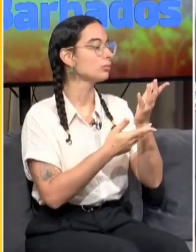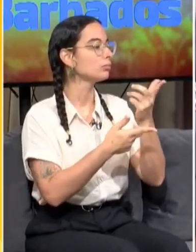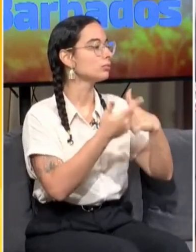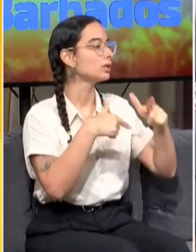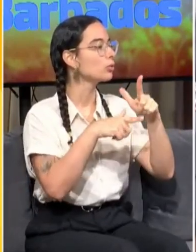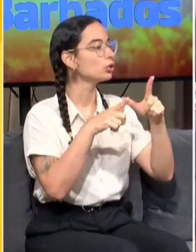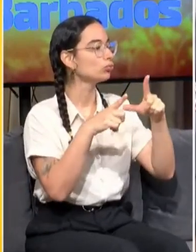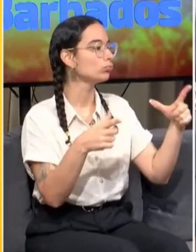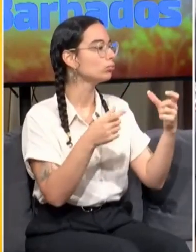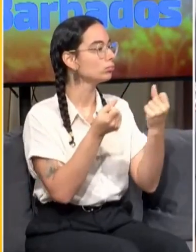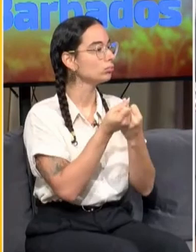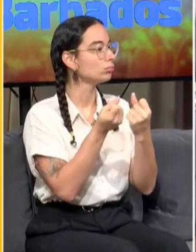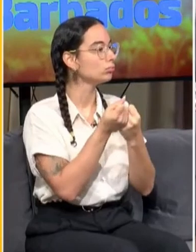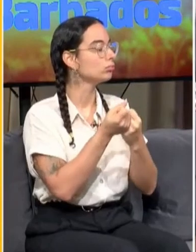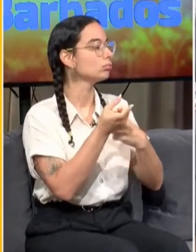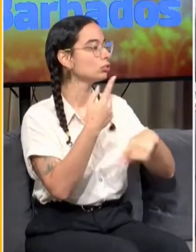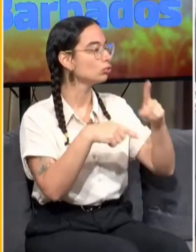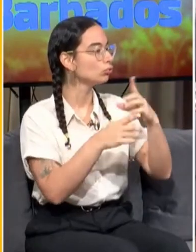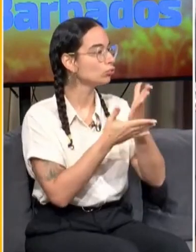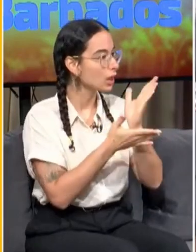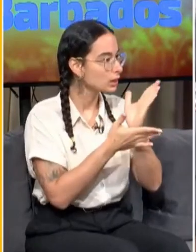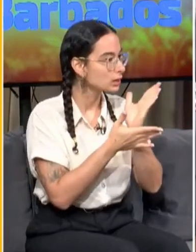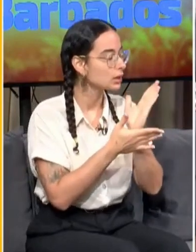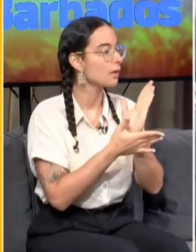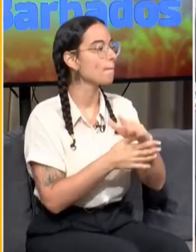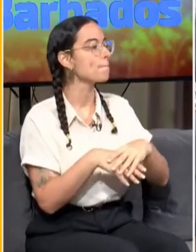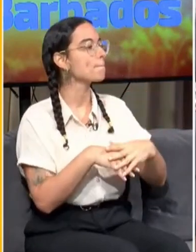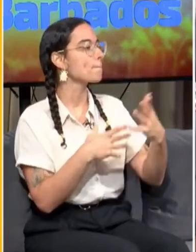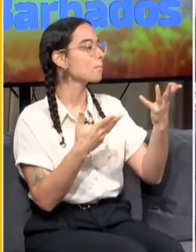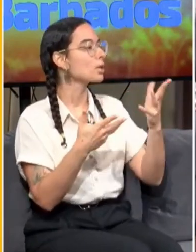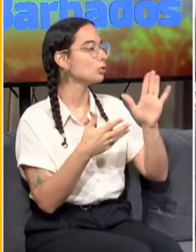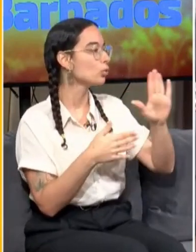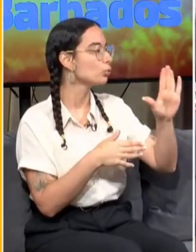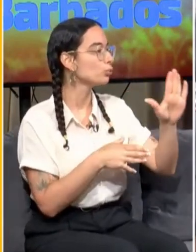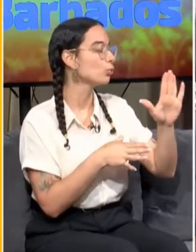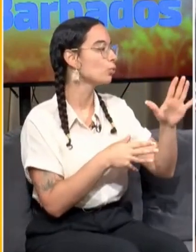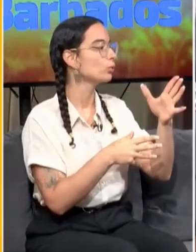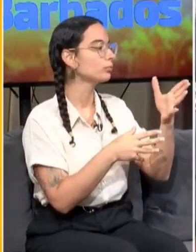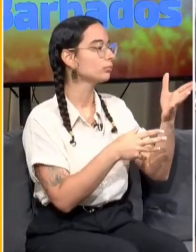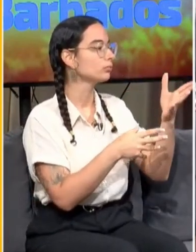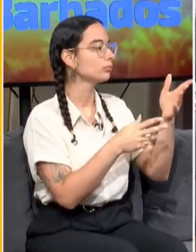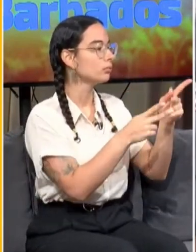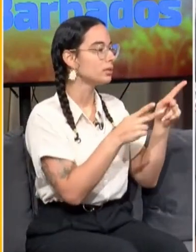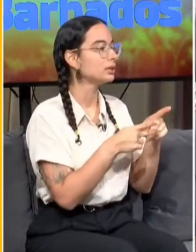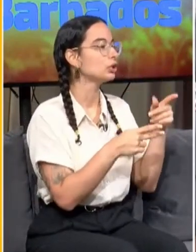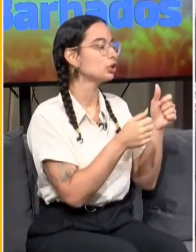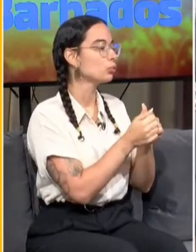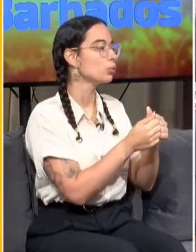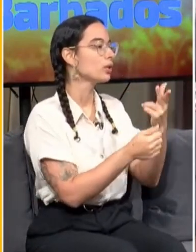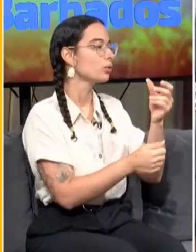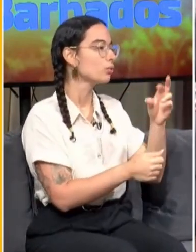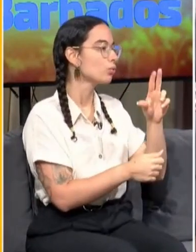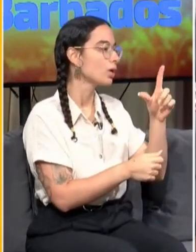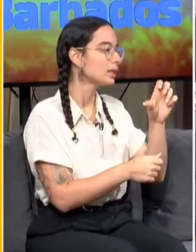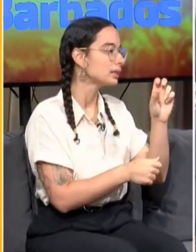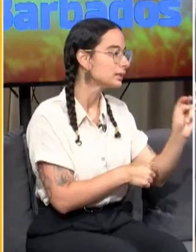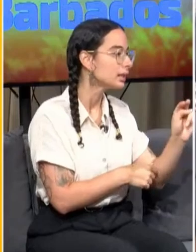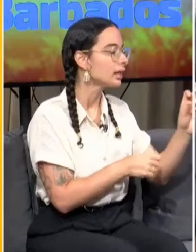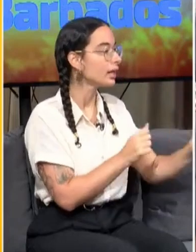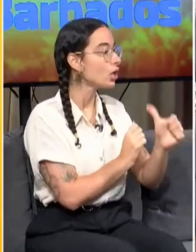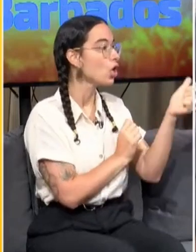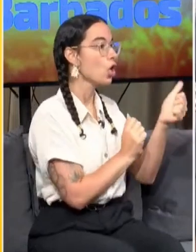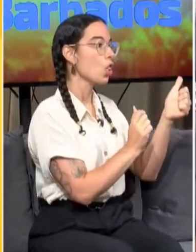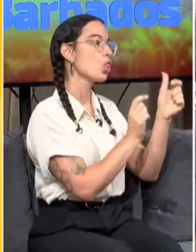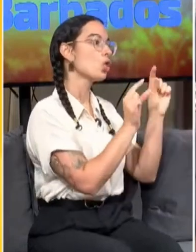in terms of what you yourself do over at the Horizon Deaf Charity and other groups who are a part of the